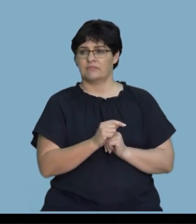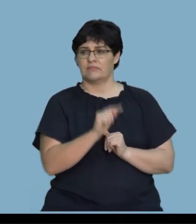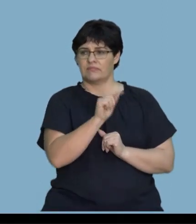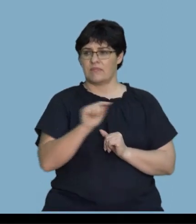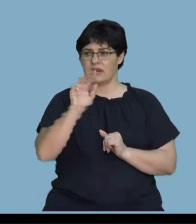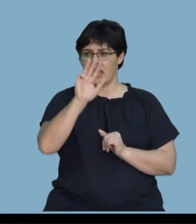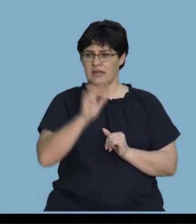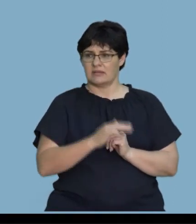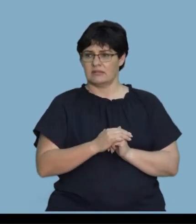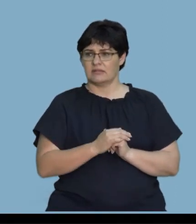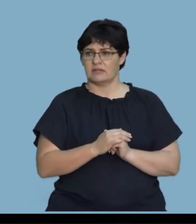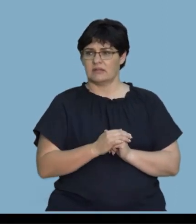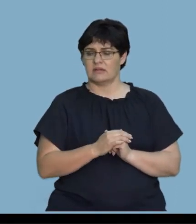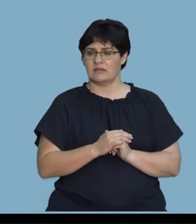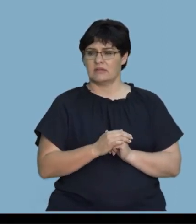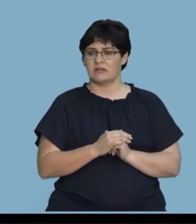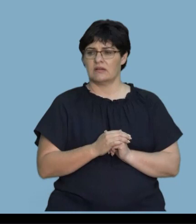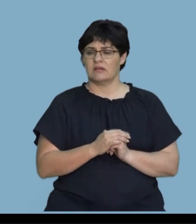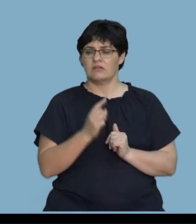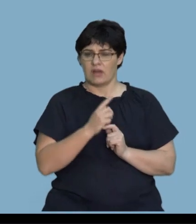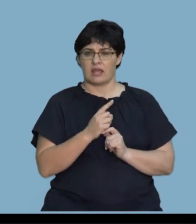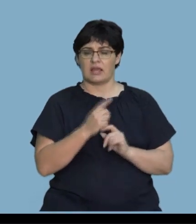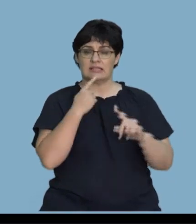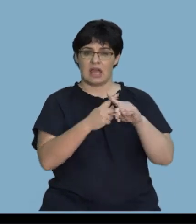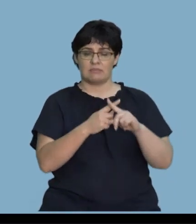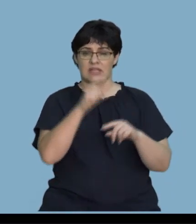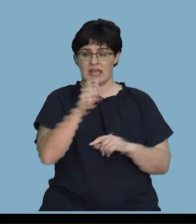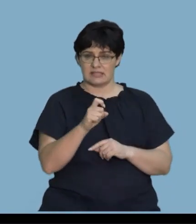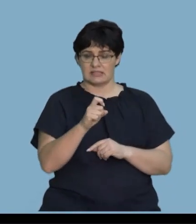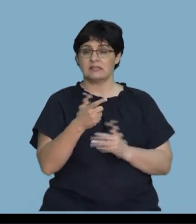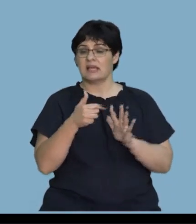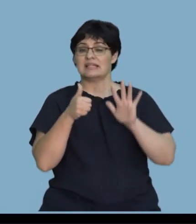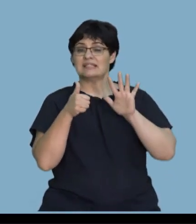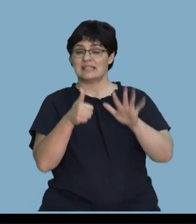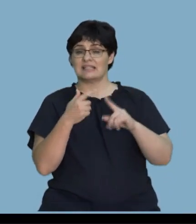charge of X, which is 6 times 10